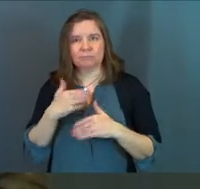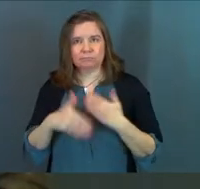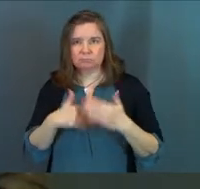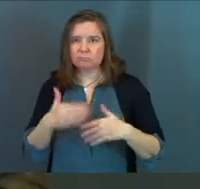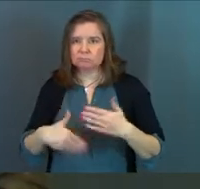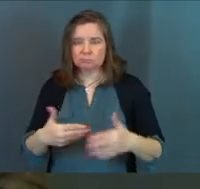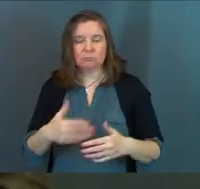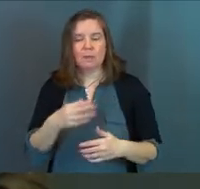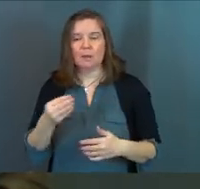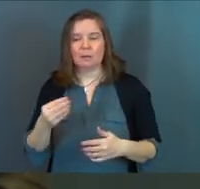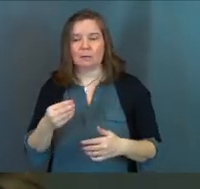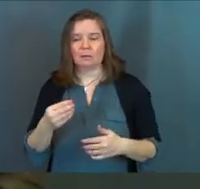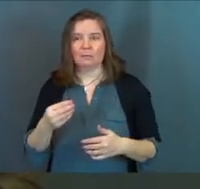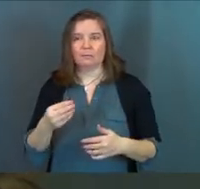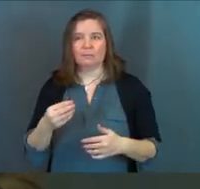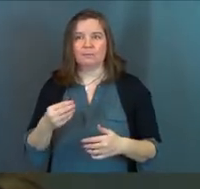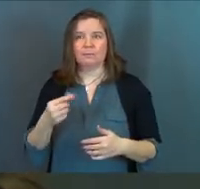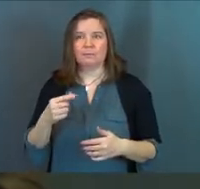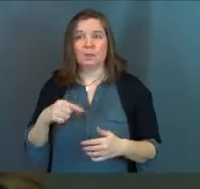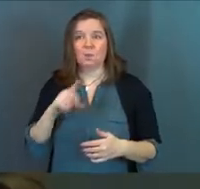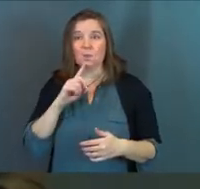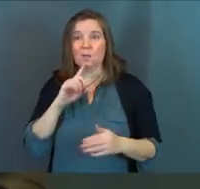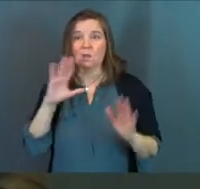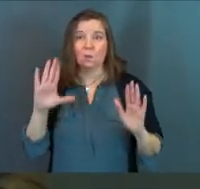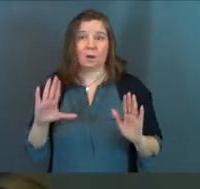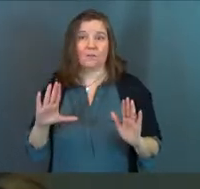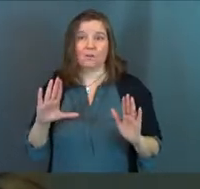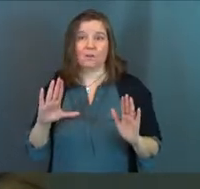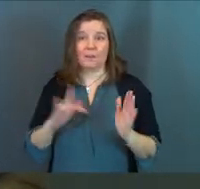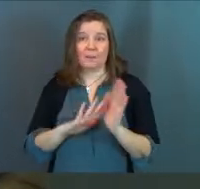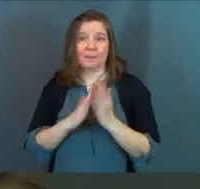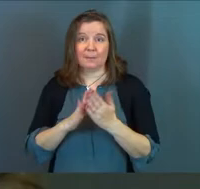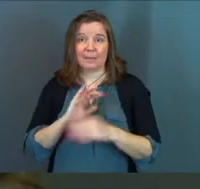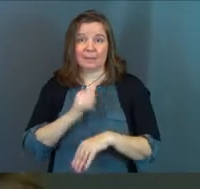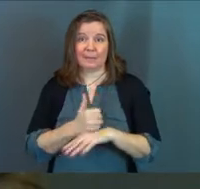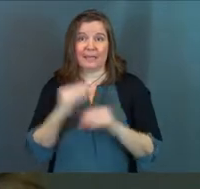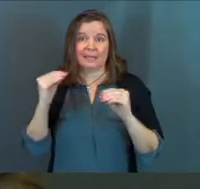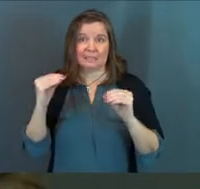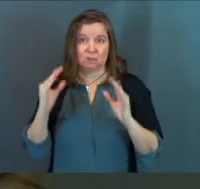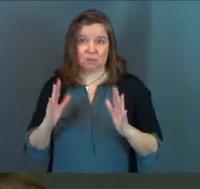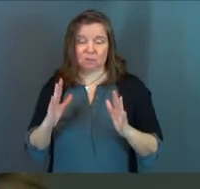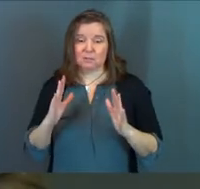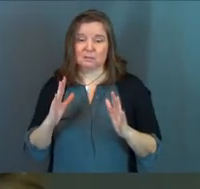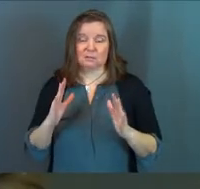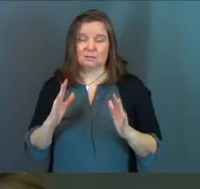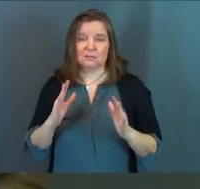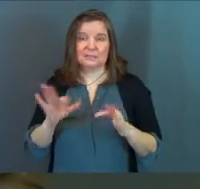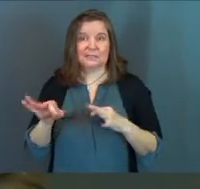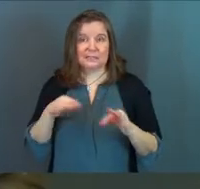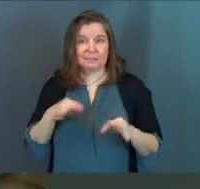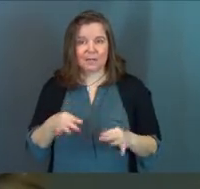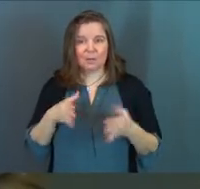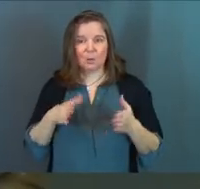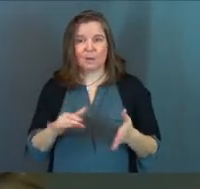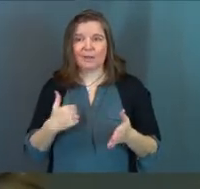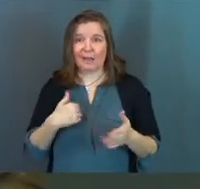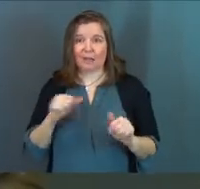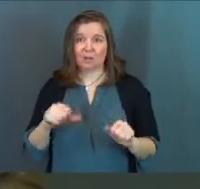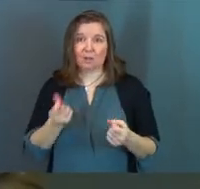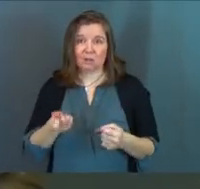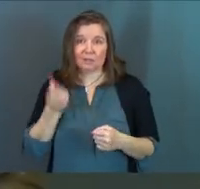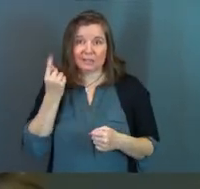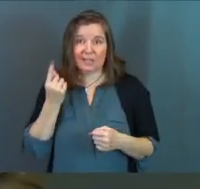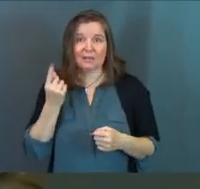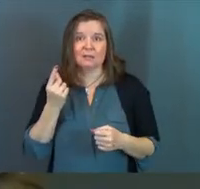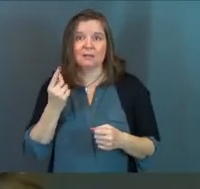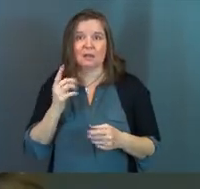into it, and these really wonderful, biblically-based teachers just explained it in a way that I could